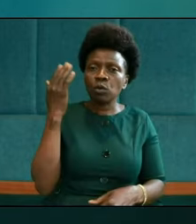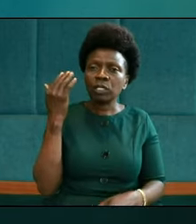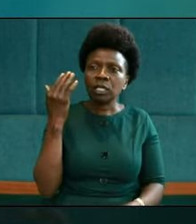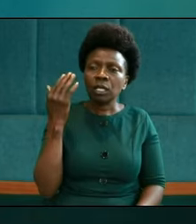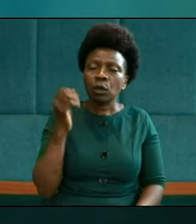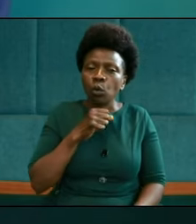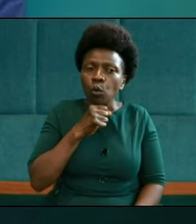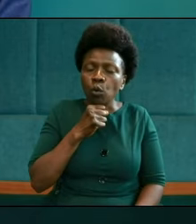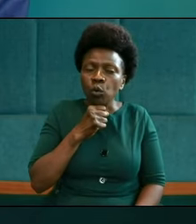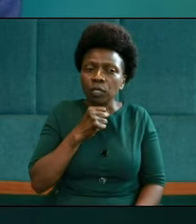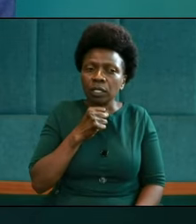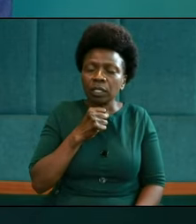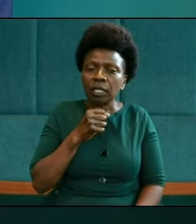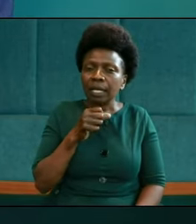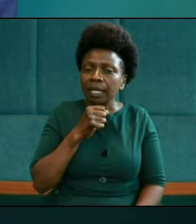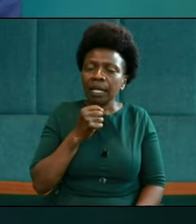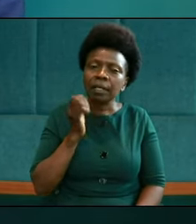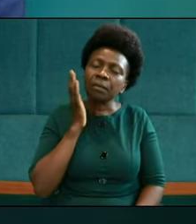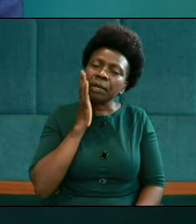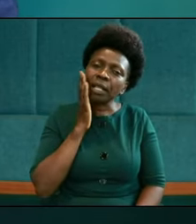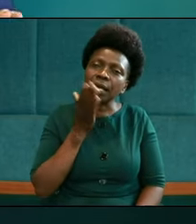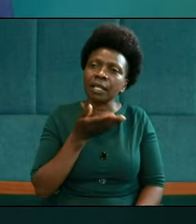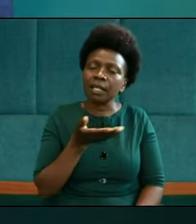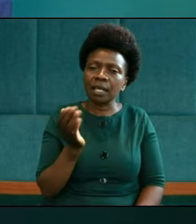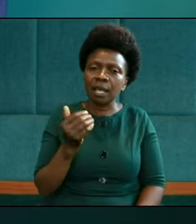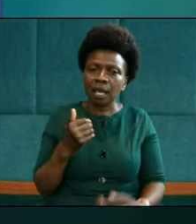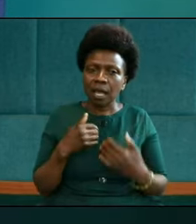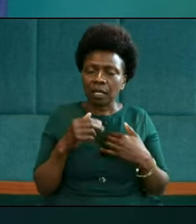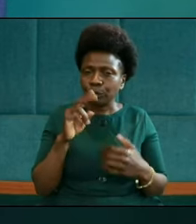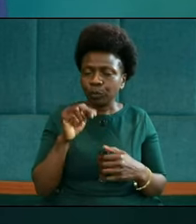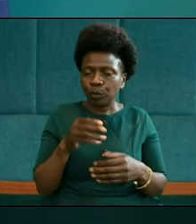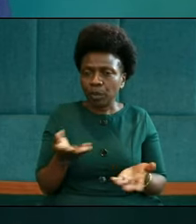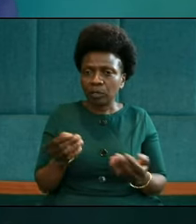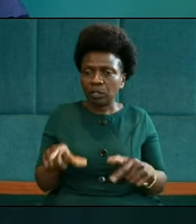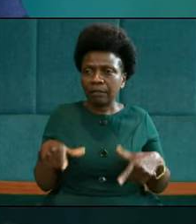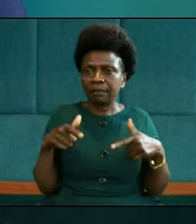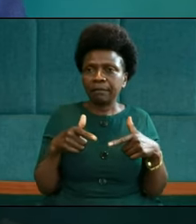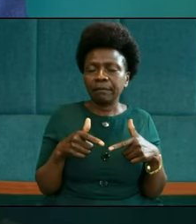an old grandmother. They had nowhere to live